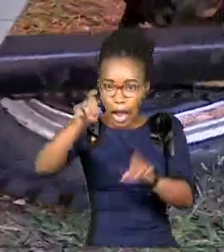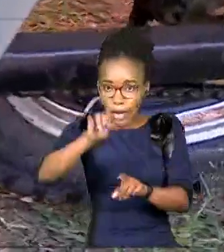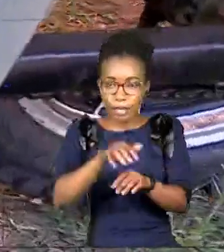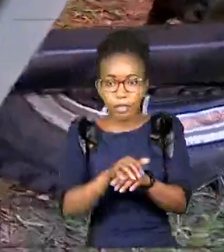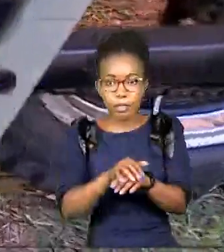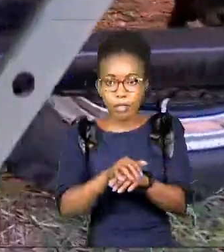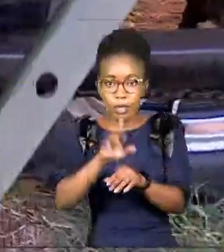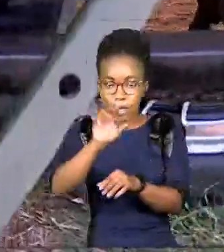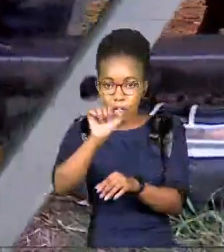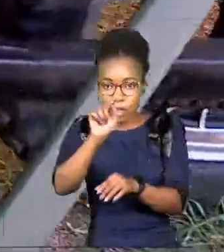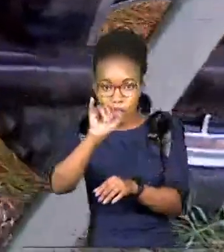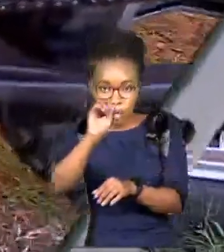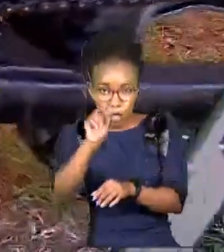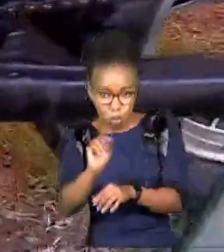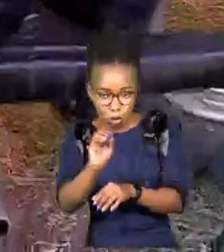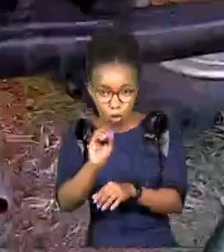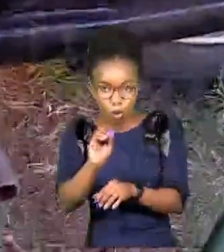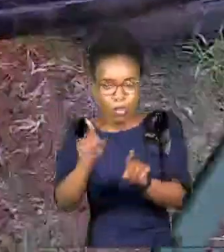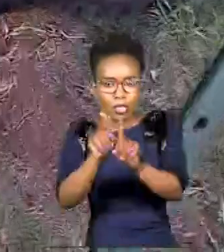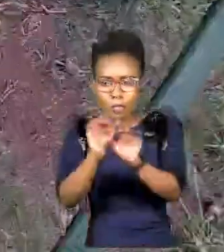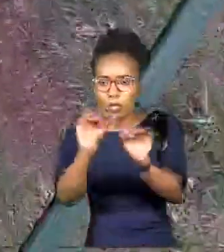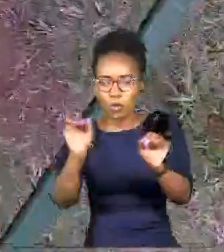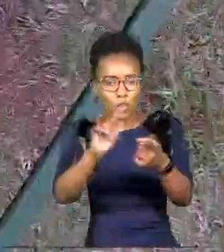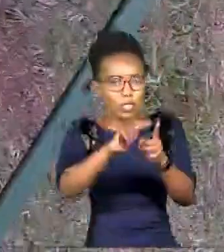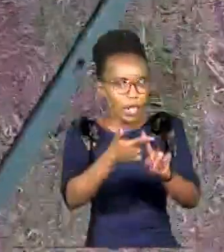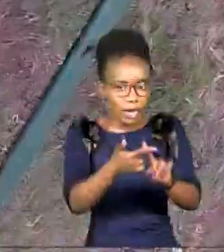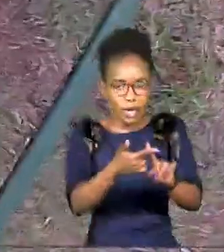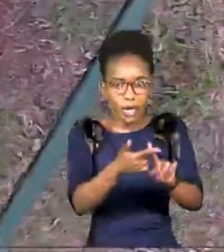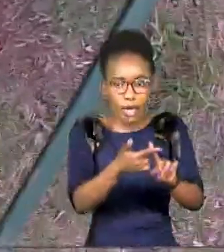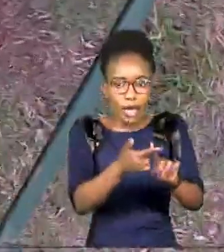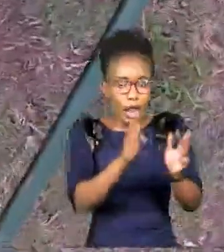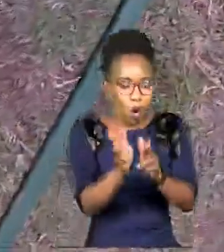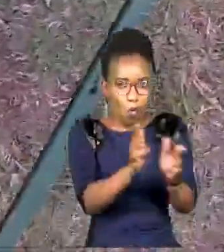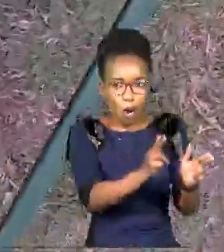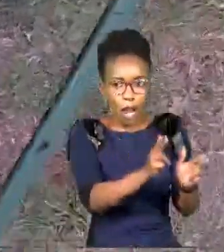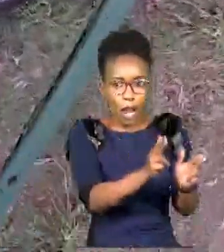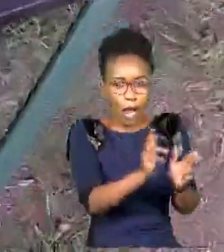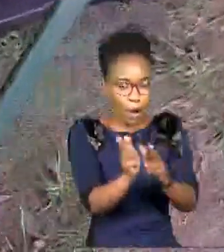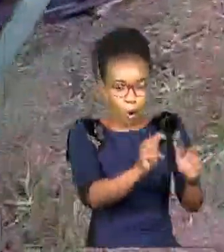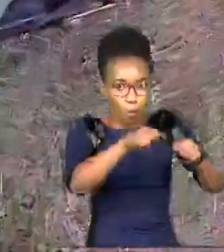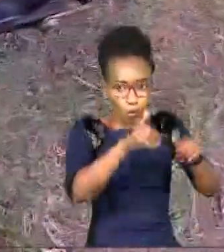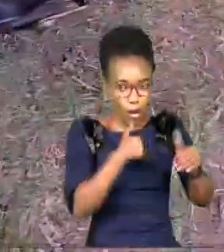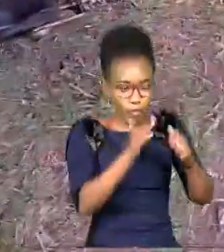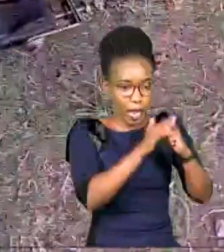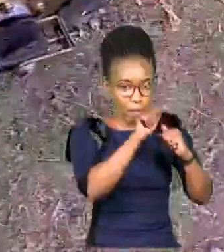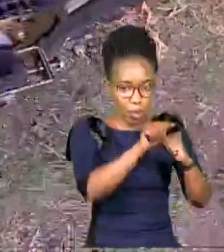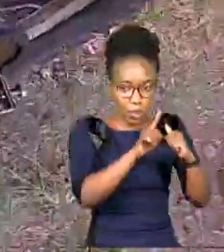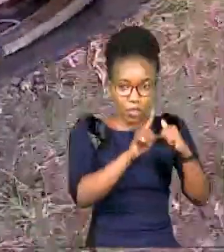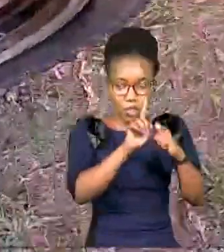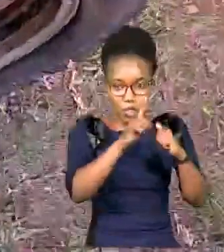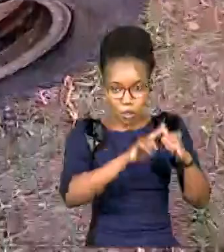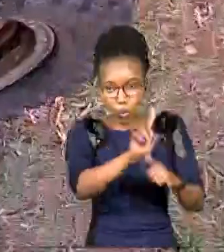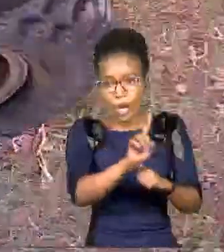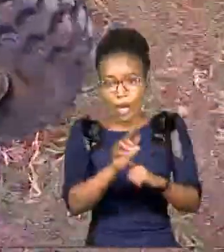compression ratio. Modern standard bicycles, or not bicycles, motorbikes have a 9.61 ratio and ours works